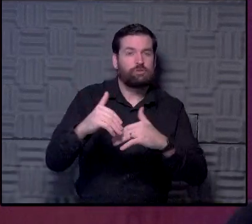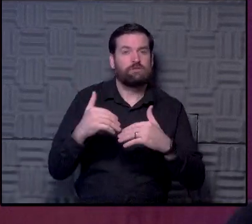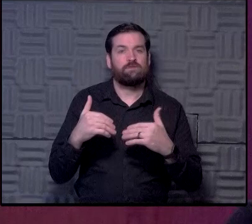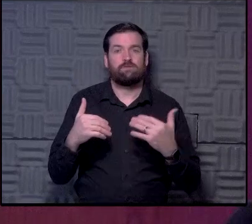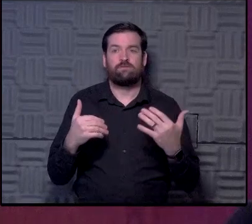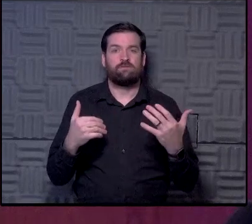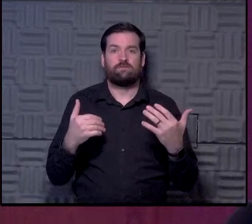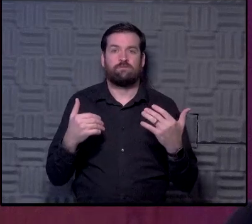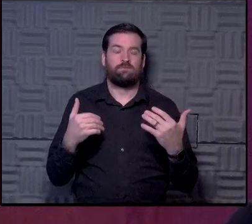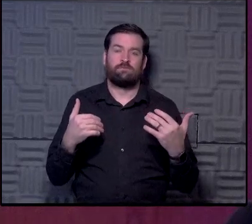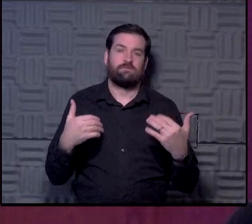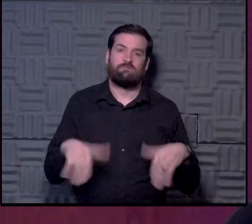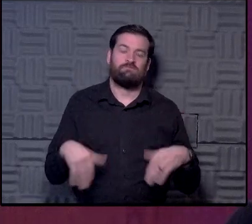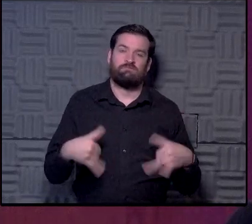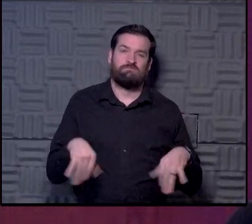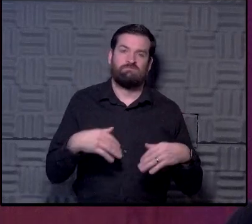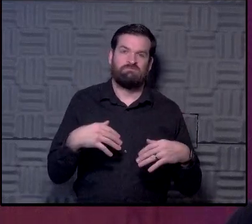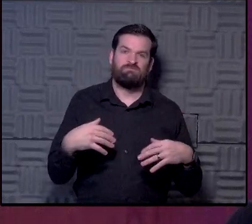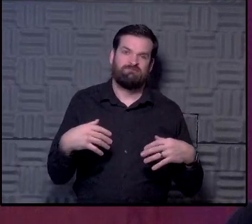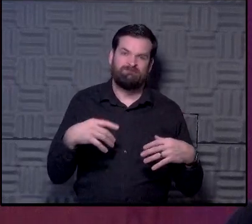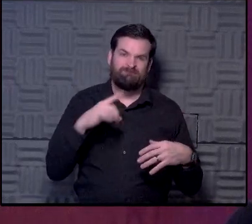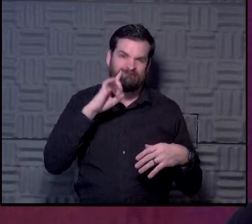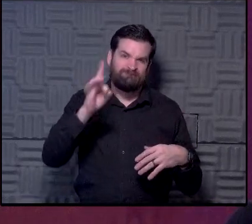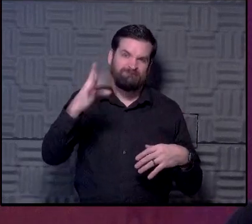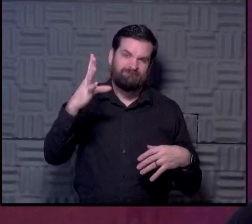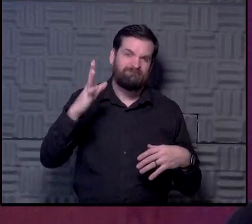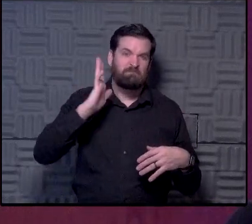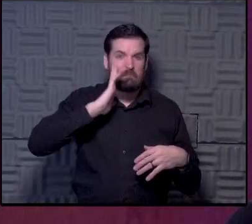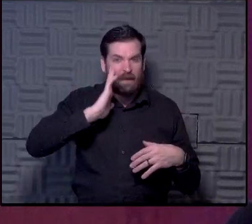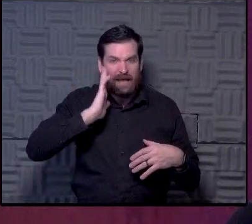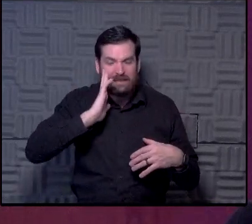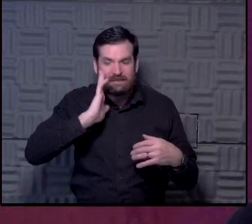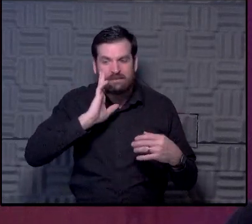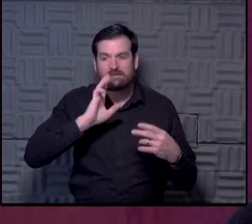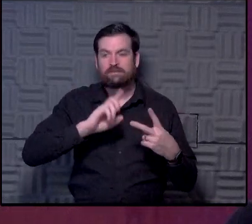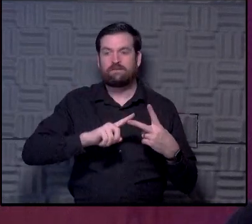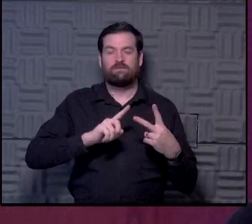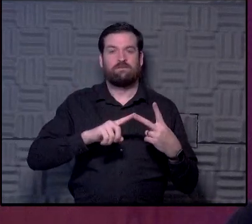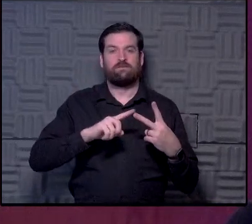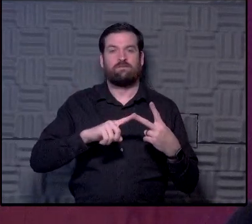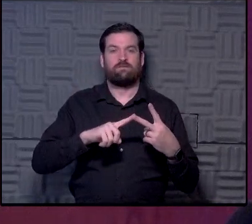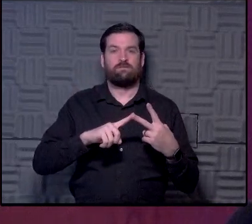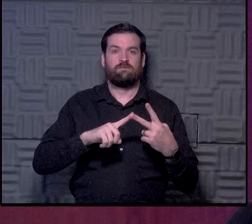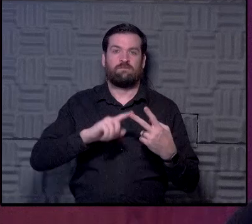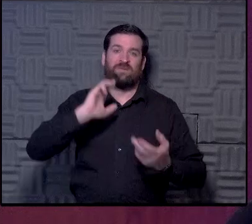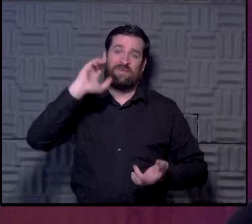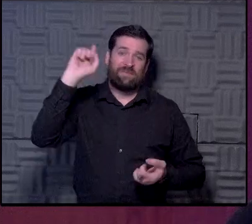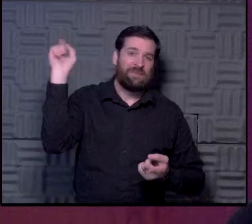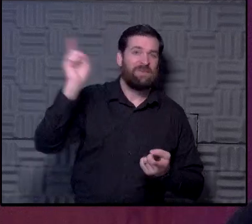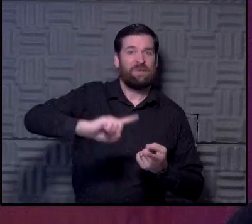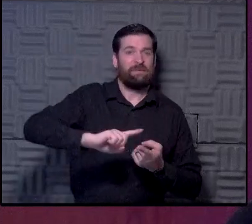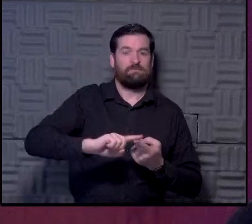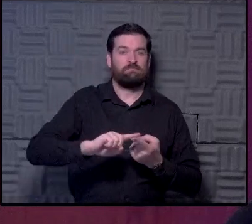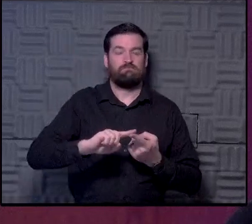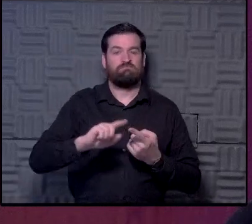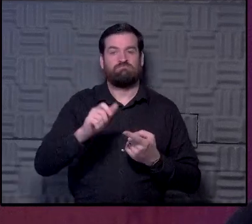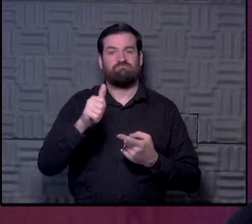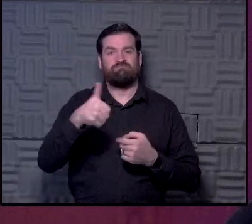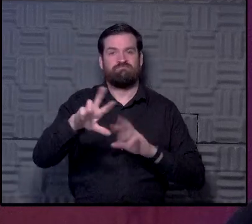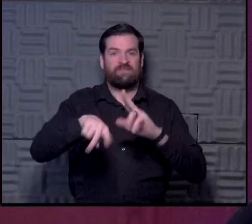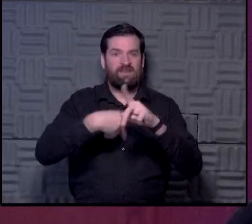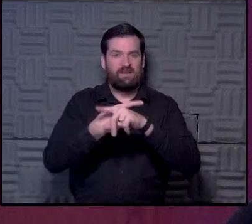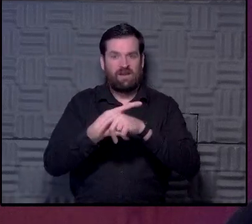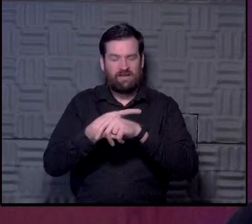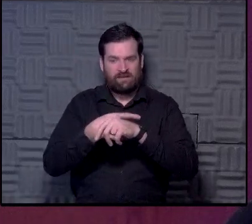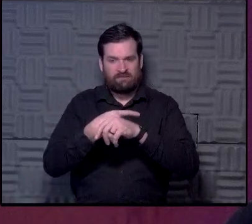is really through the roof. Beds, they've cut back on all kinds of any ancillary type of work